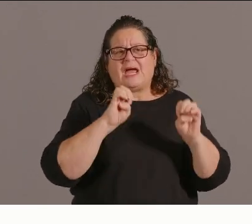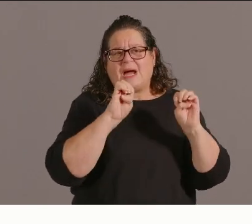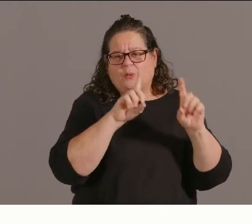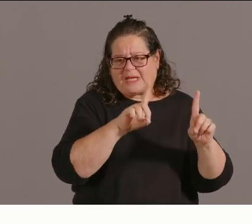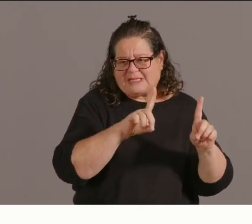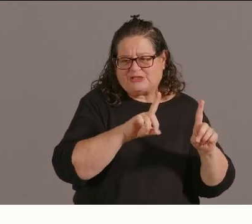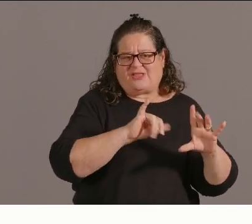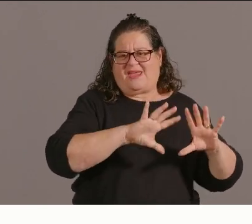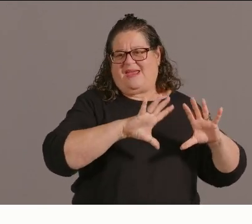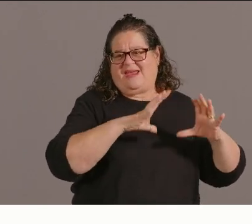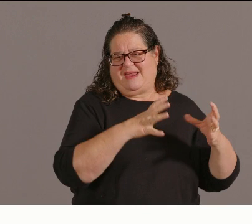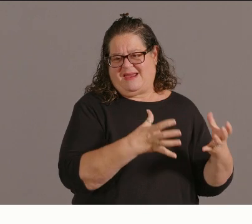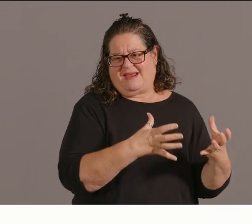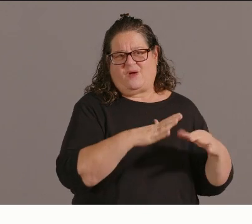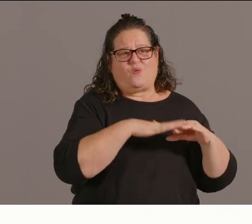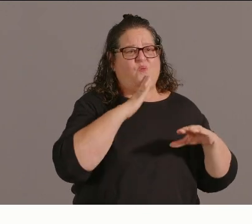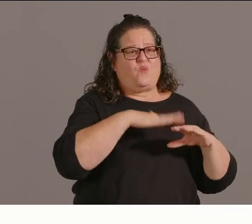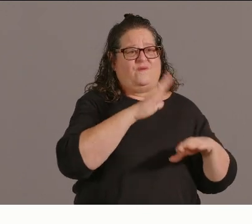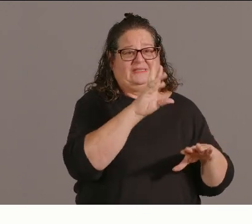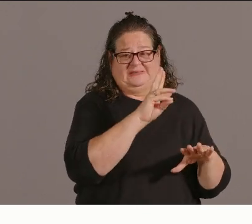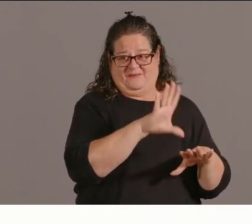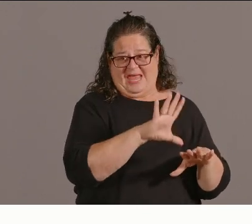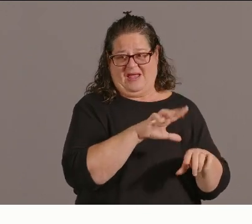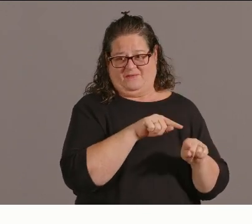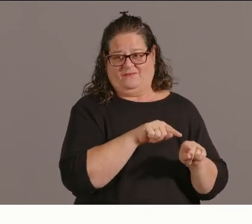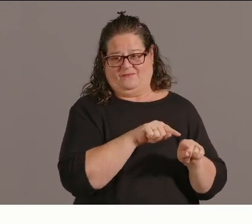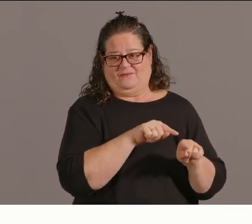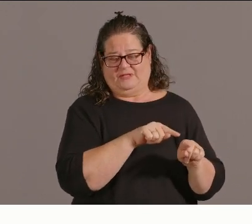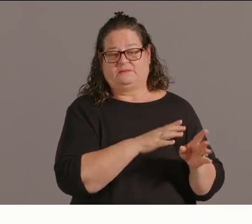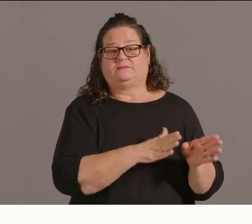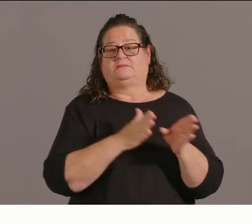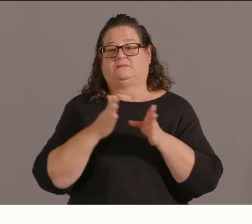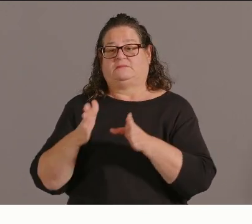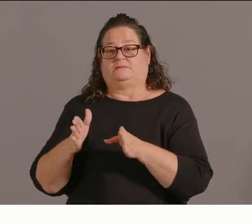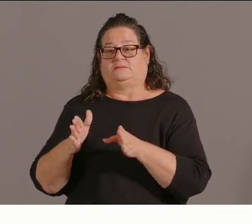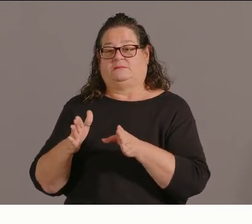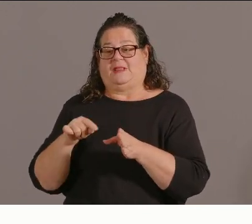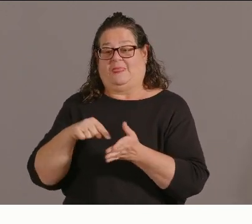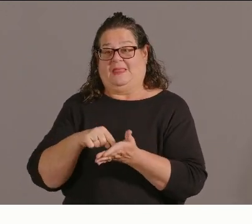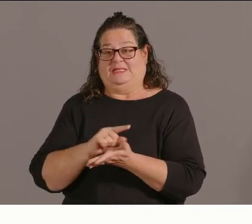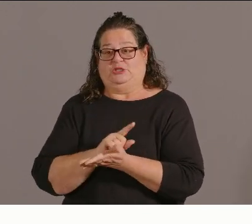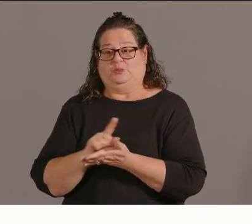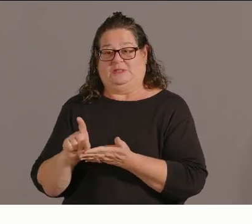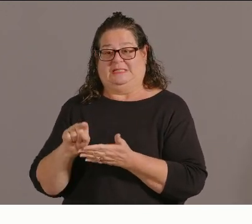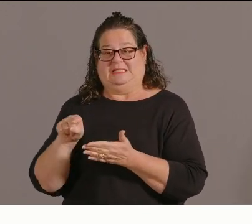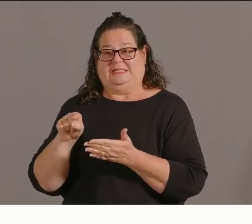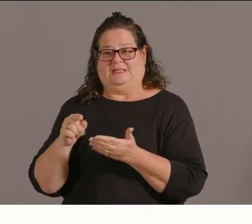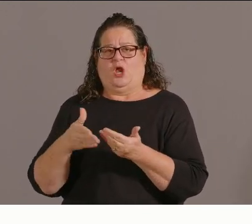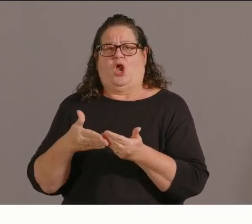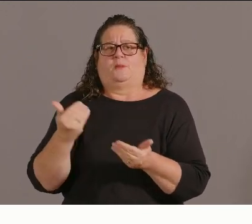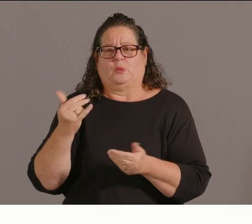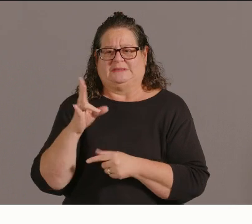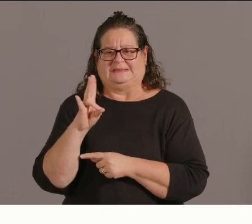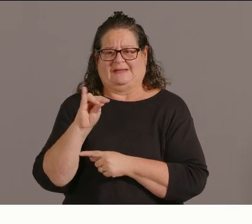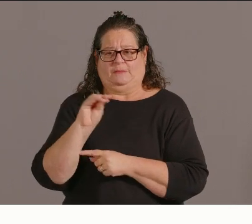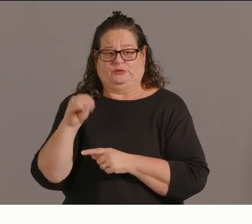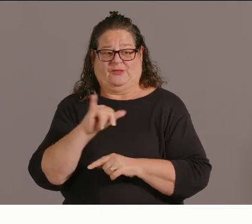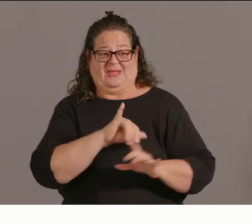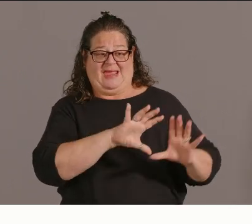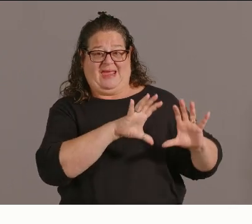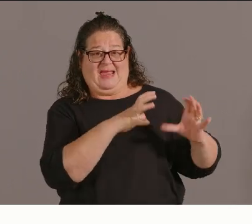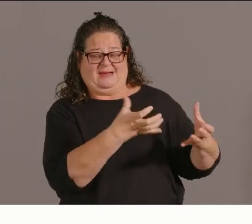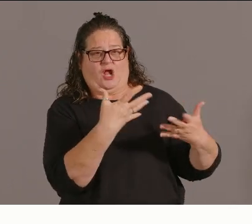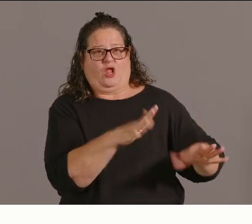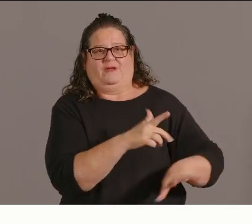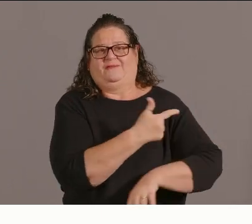of 65. This week, we were close to 70% of those individuals being vaccinated with at